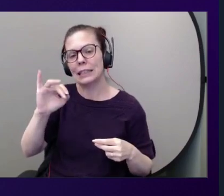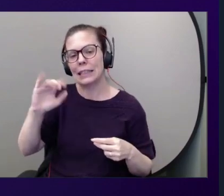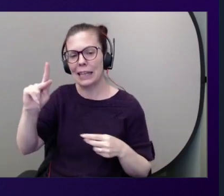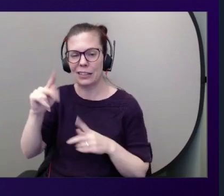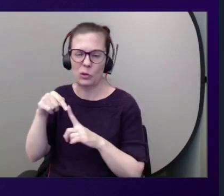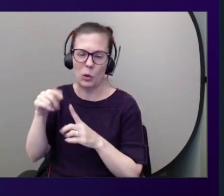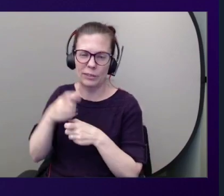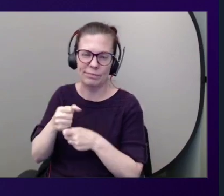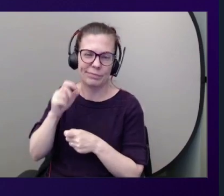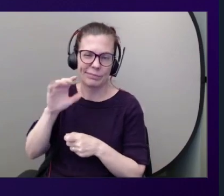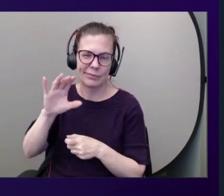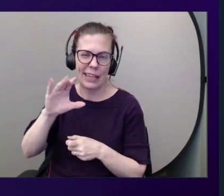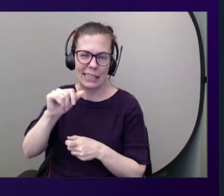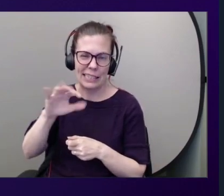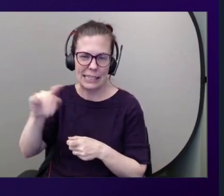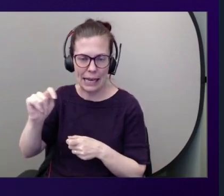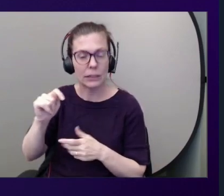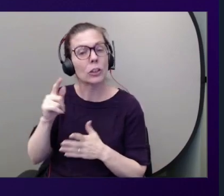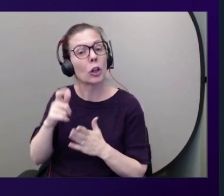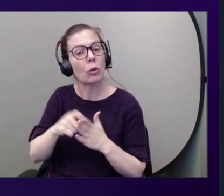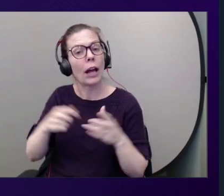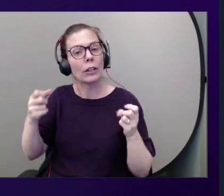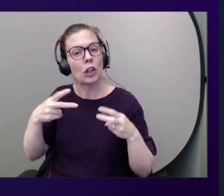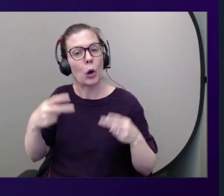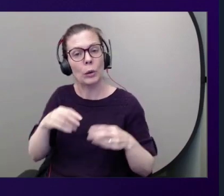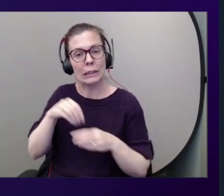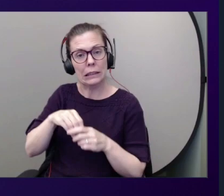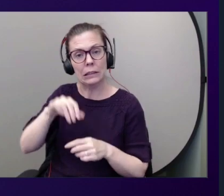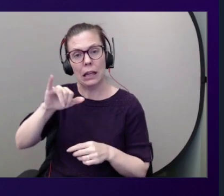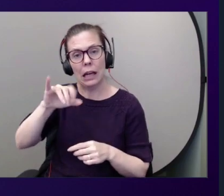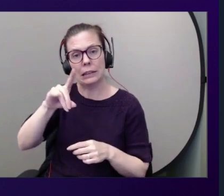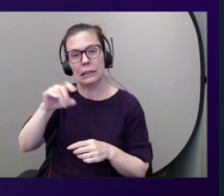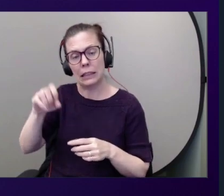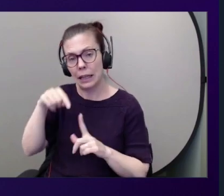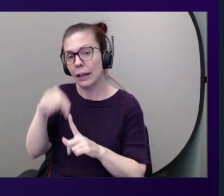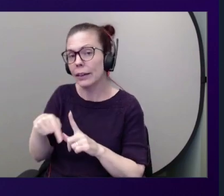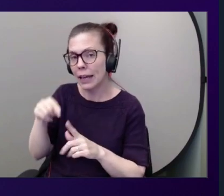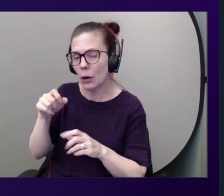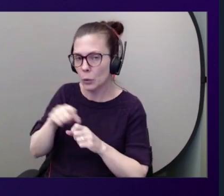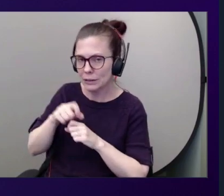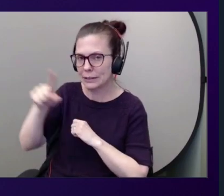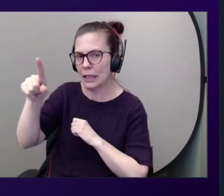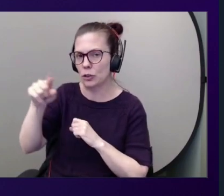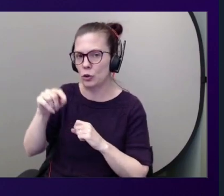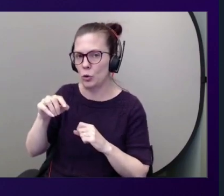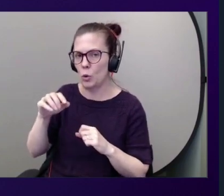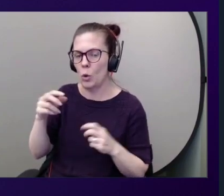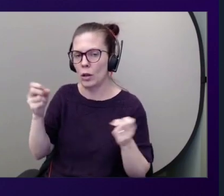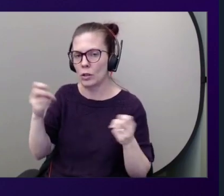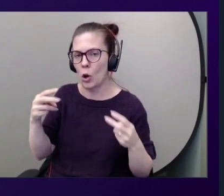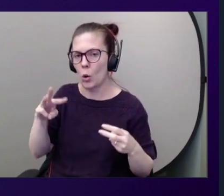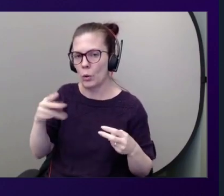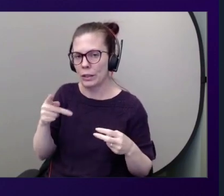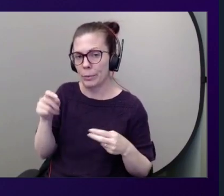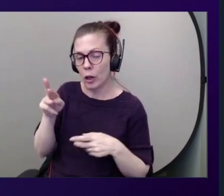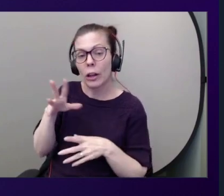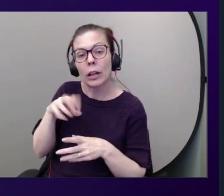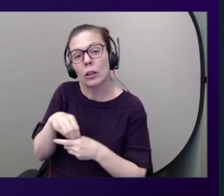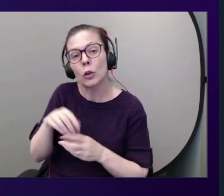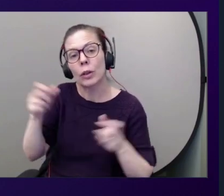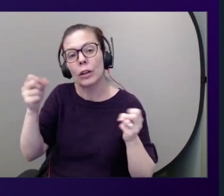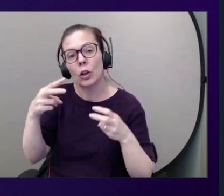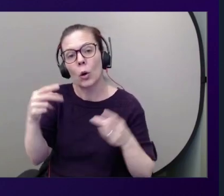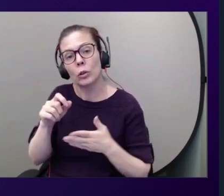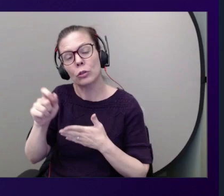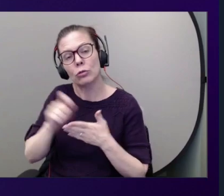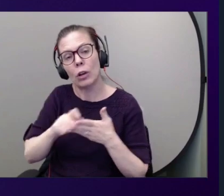writing code directly in the IDE, and the IDE context will automatically send to Code Whisperer. So this includes the code that you're writing, as well